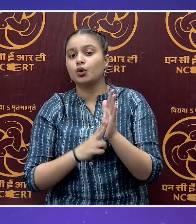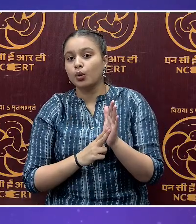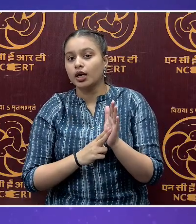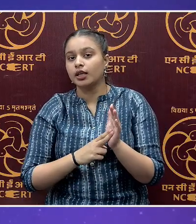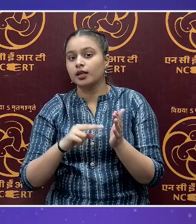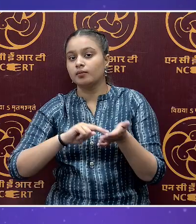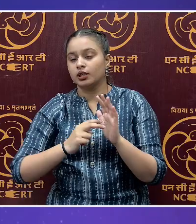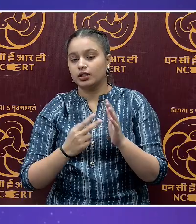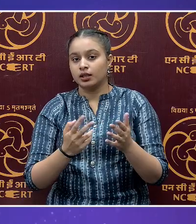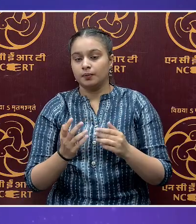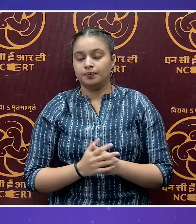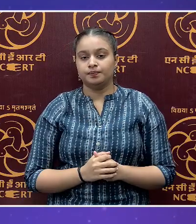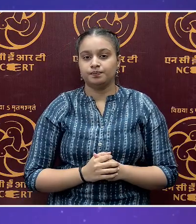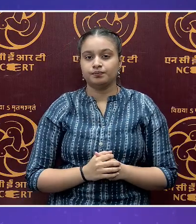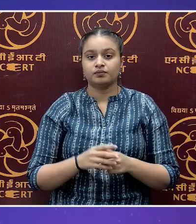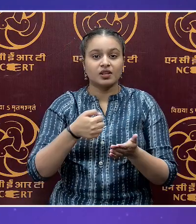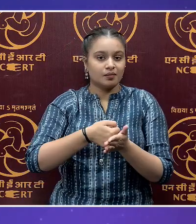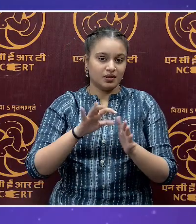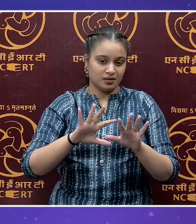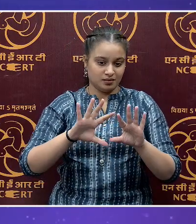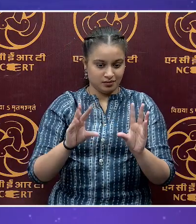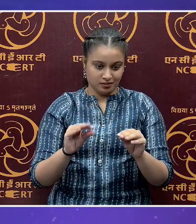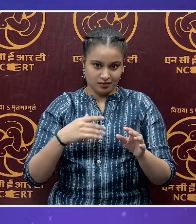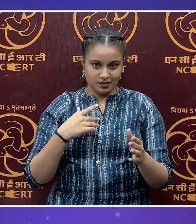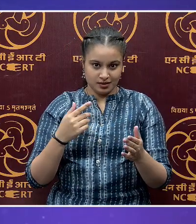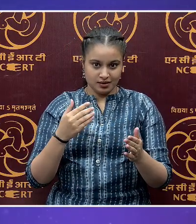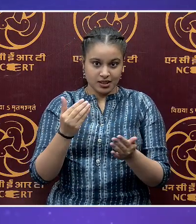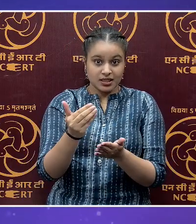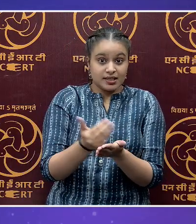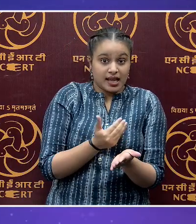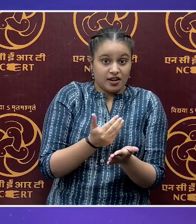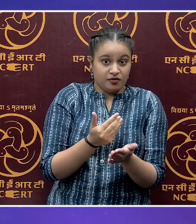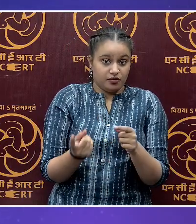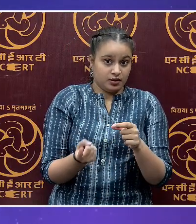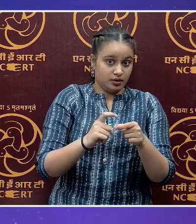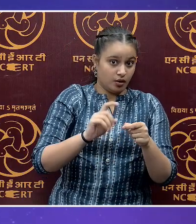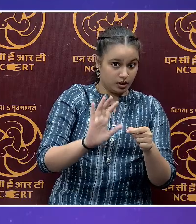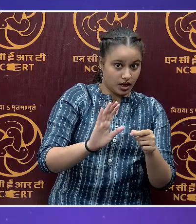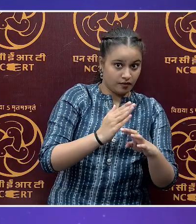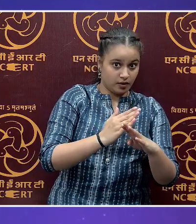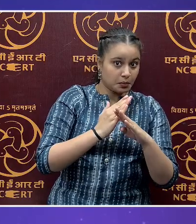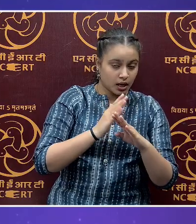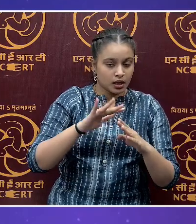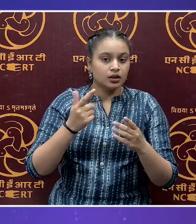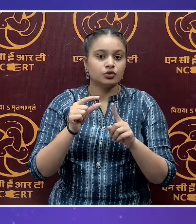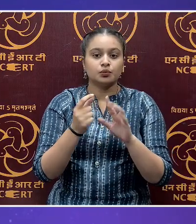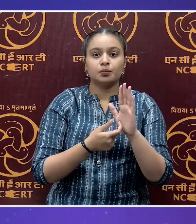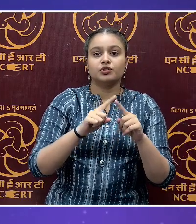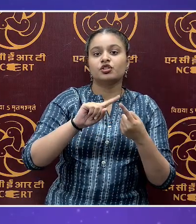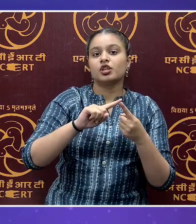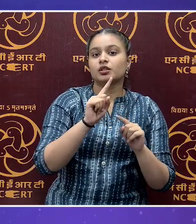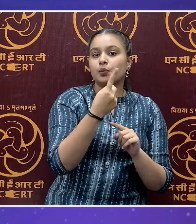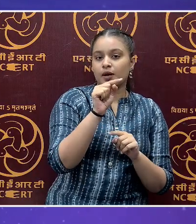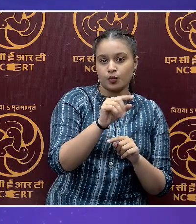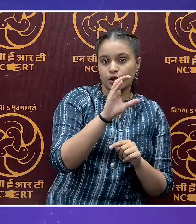so authorization token is like basically we have implemented for the secure login. Okay, so earlier it was not there in the PRASHAST 1.0. So using this